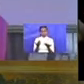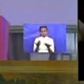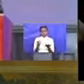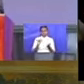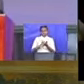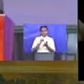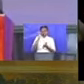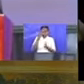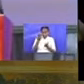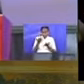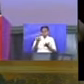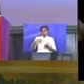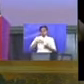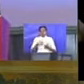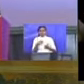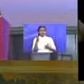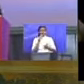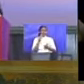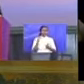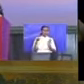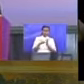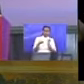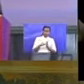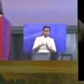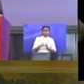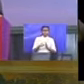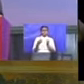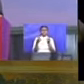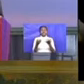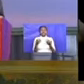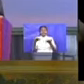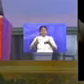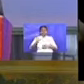one of the problems we've had in the church is that we are very busy